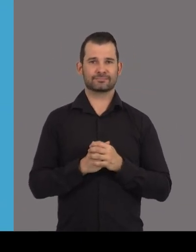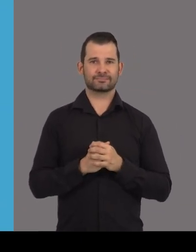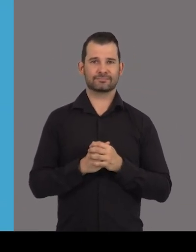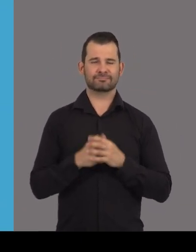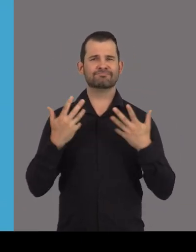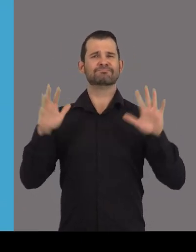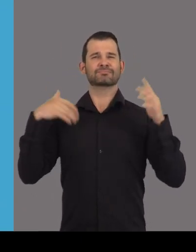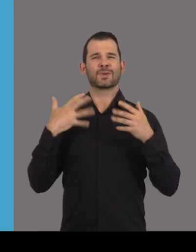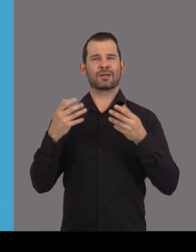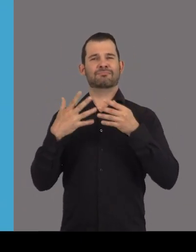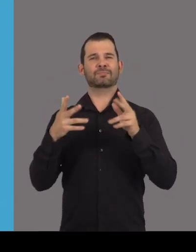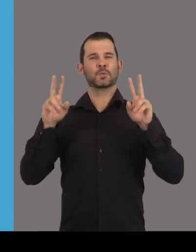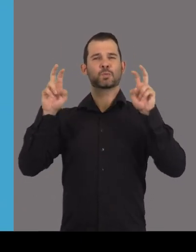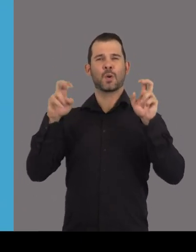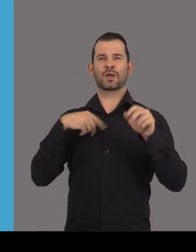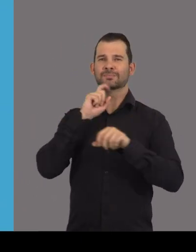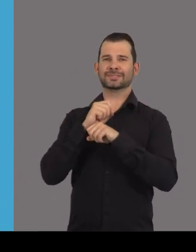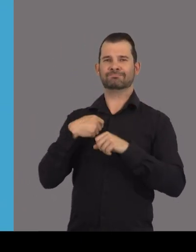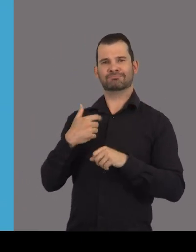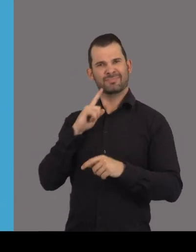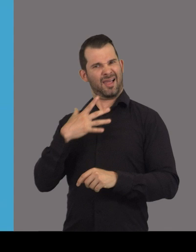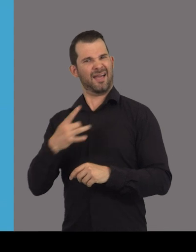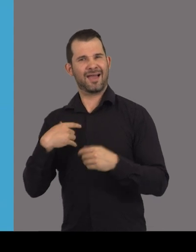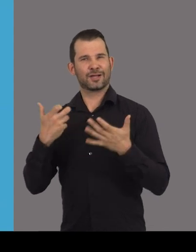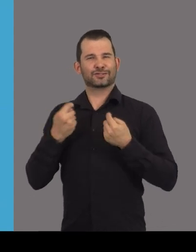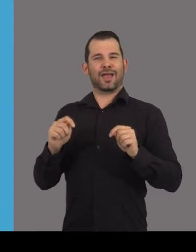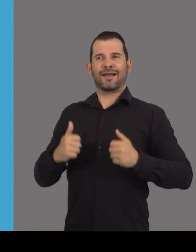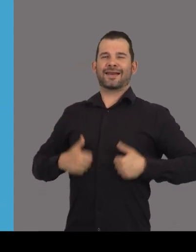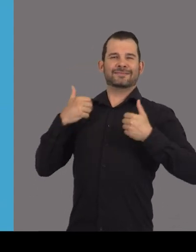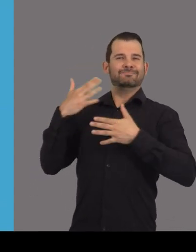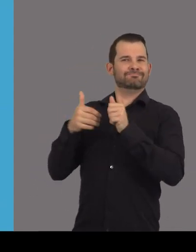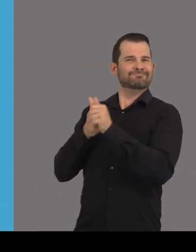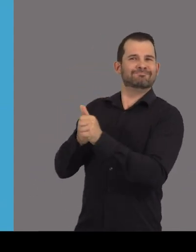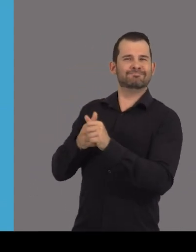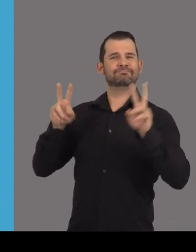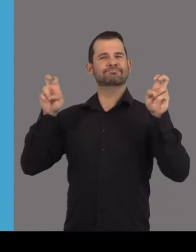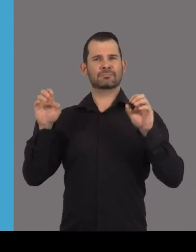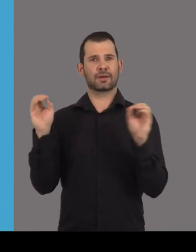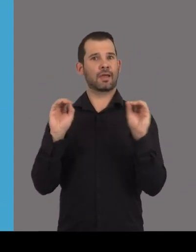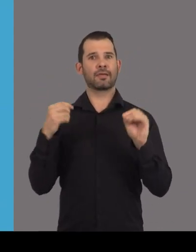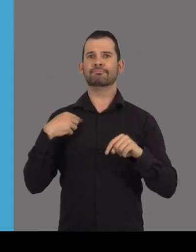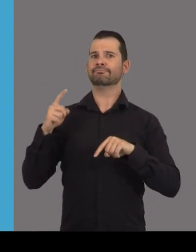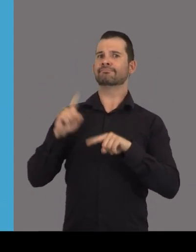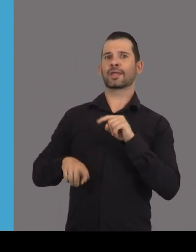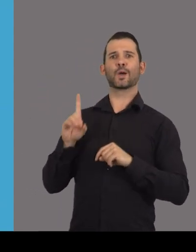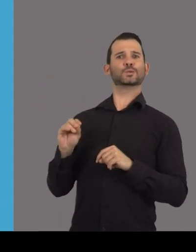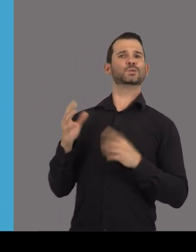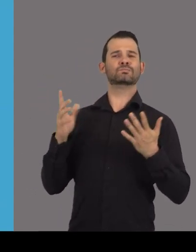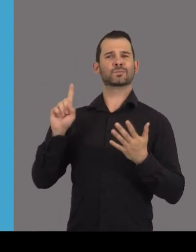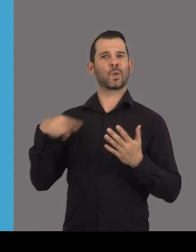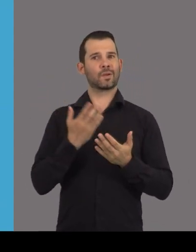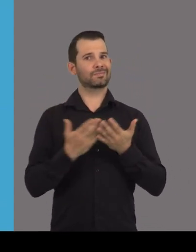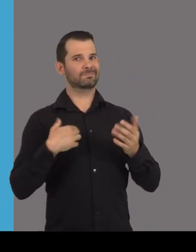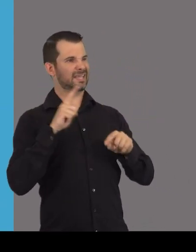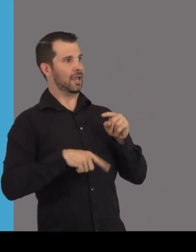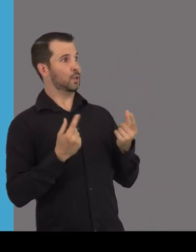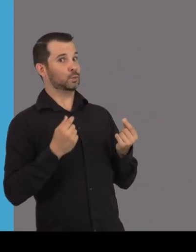I want to leave you with a quote that I really like and one that I try to live by. There's nothing I can't do, only things I can't do